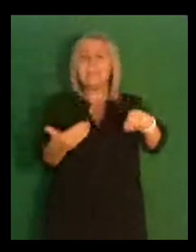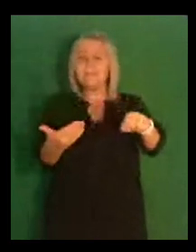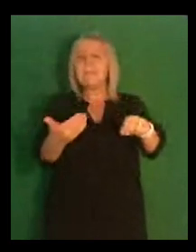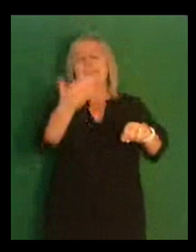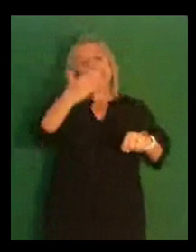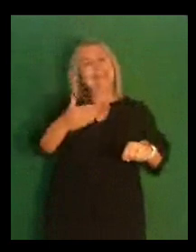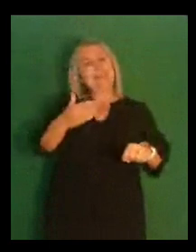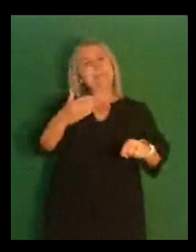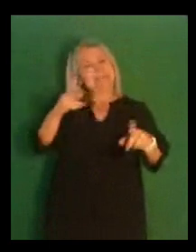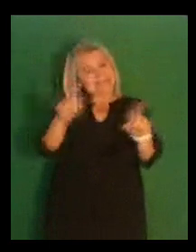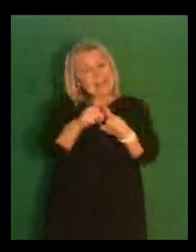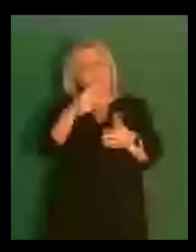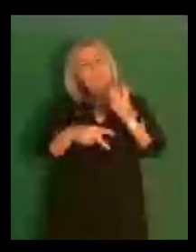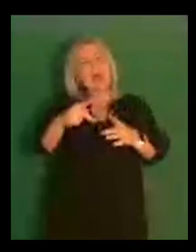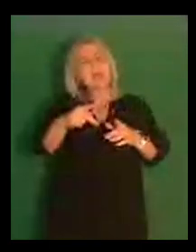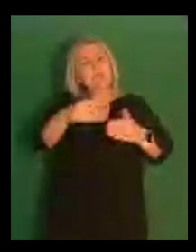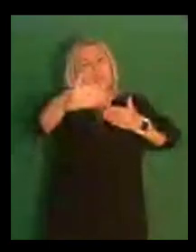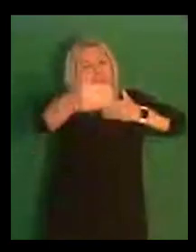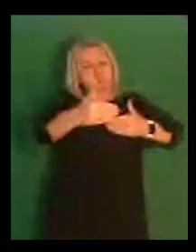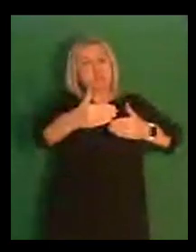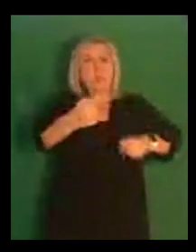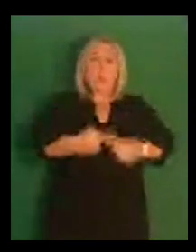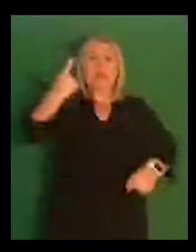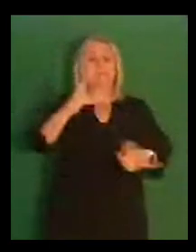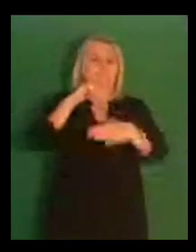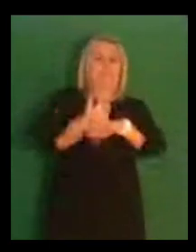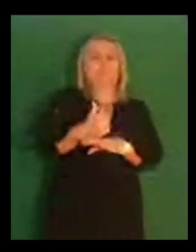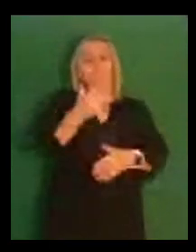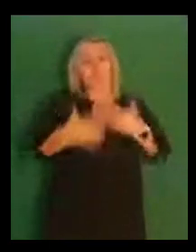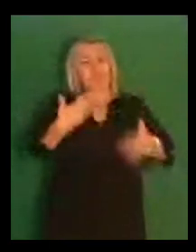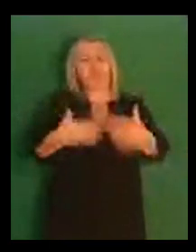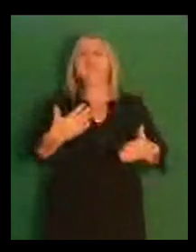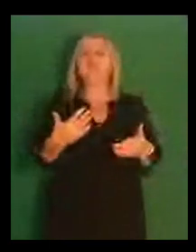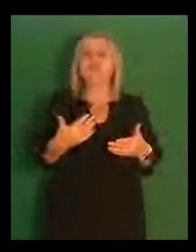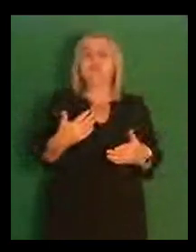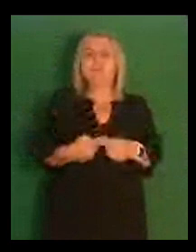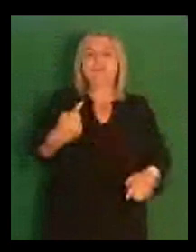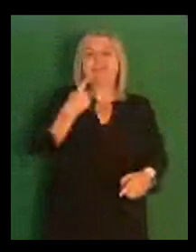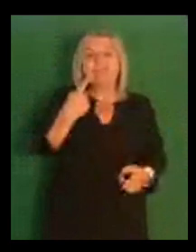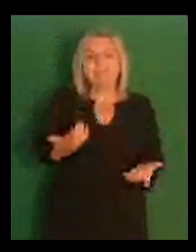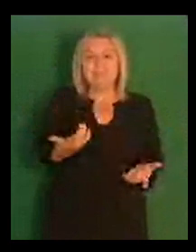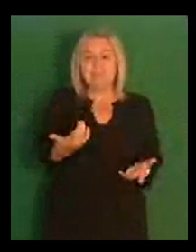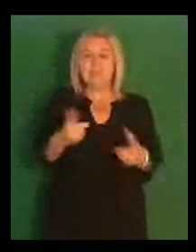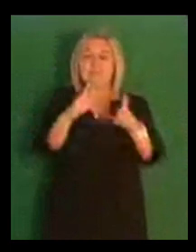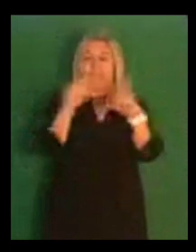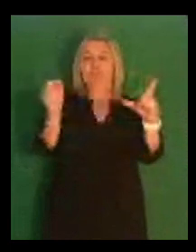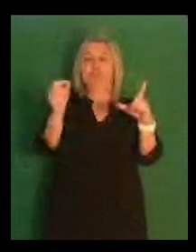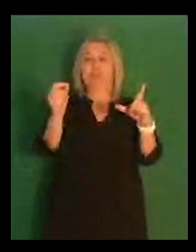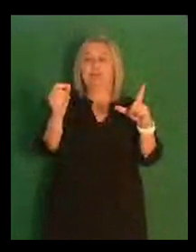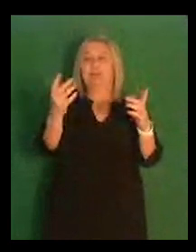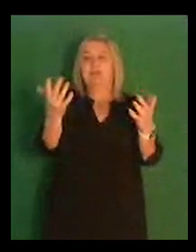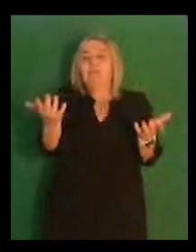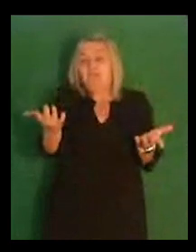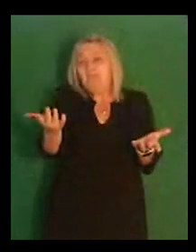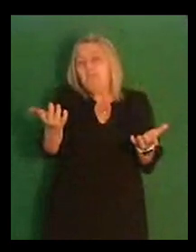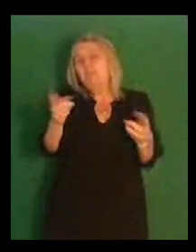just made so much progress in particular directions in a really compressed time. But I wonder what that means in the longer term for